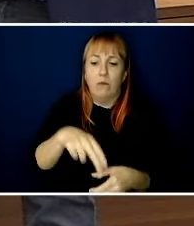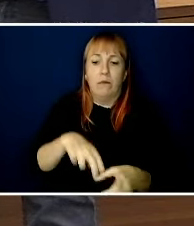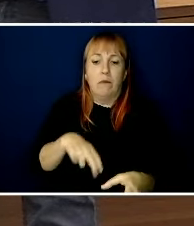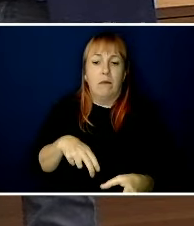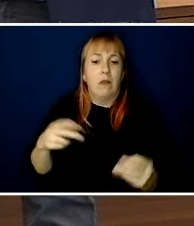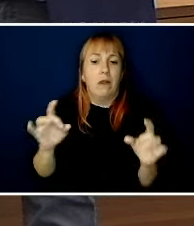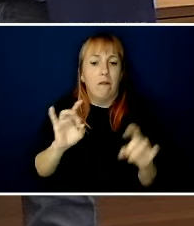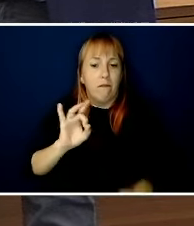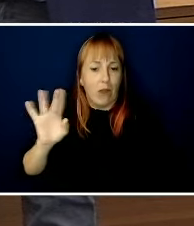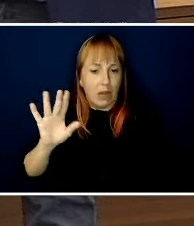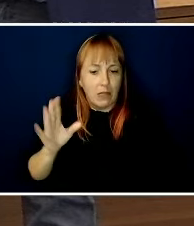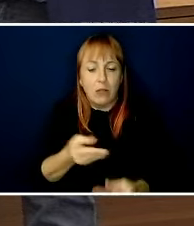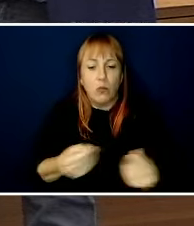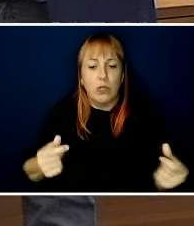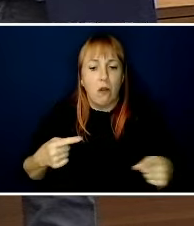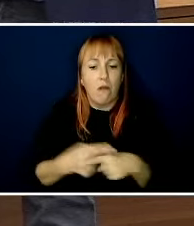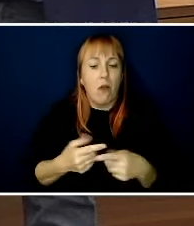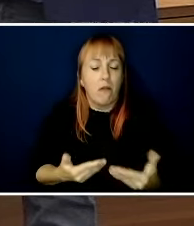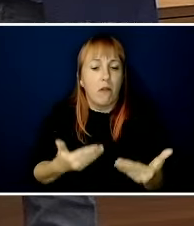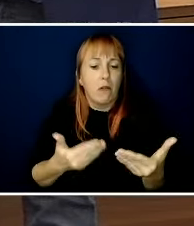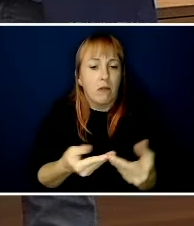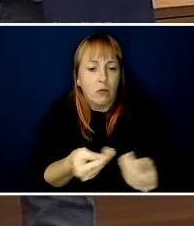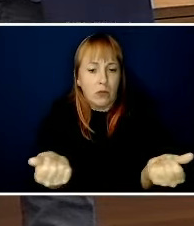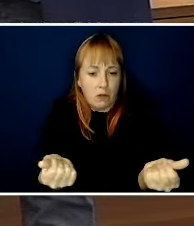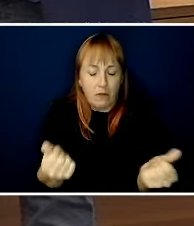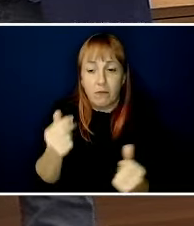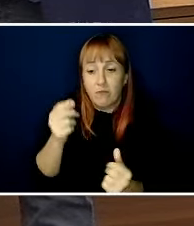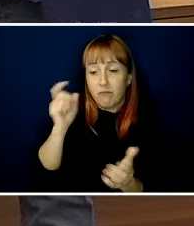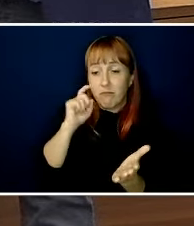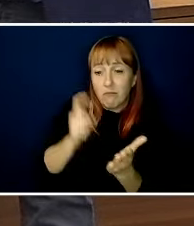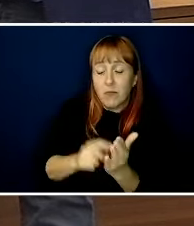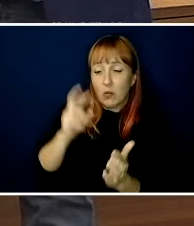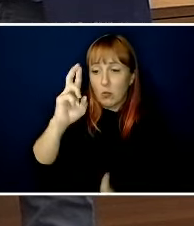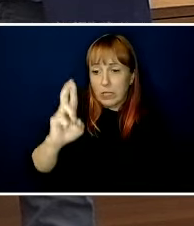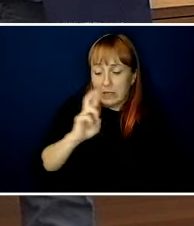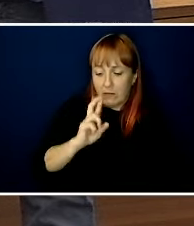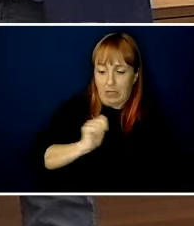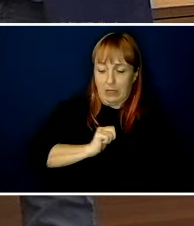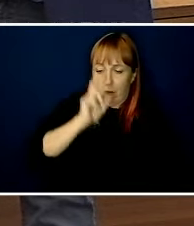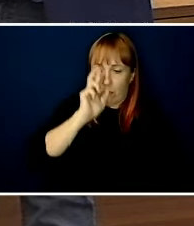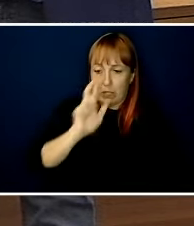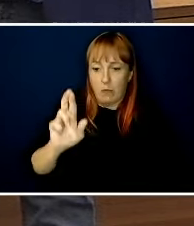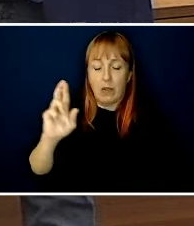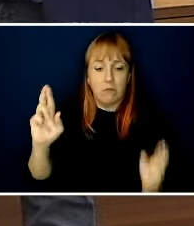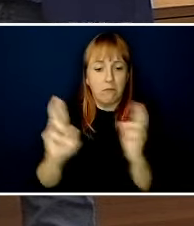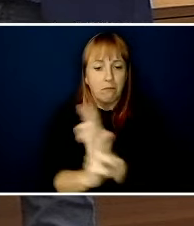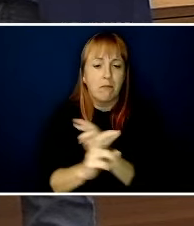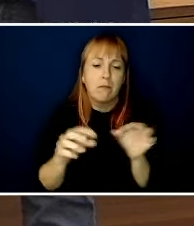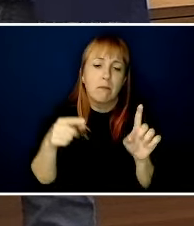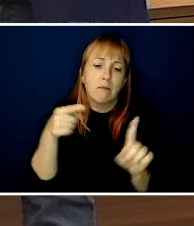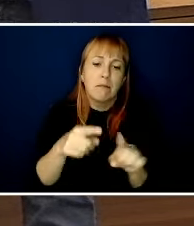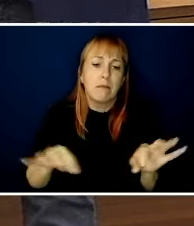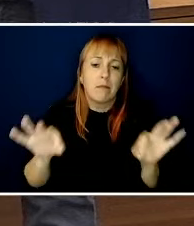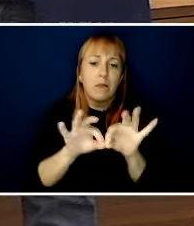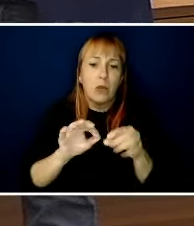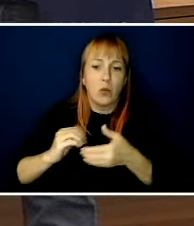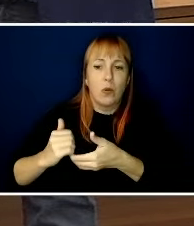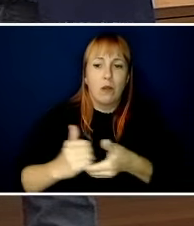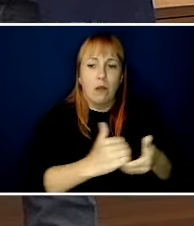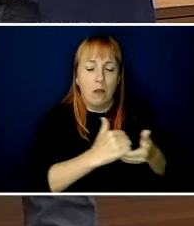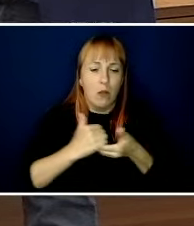whereas we recognize that respect for ourselves and others is key to developing healthy relationships at every age and